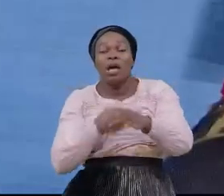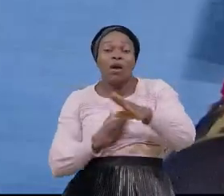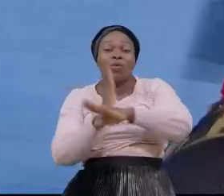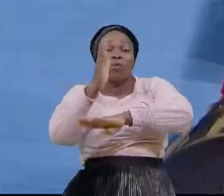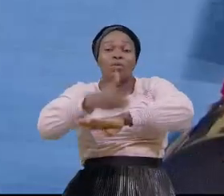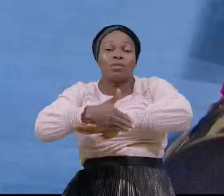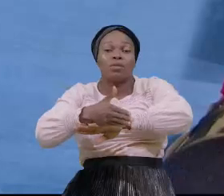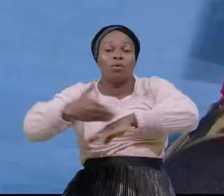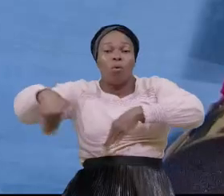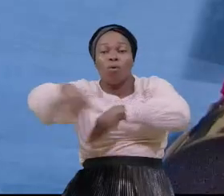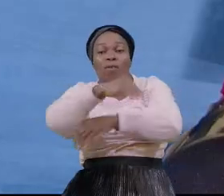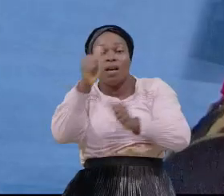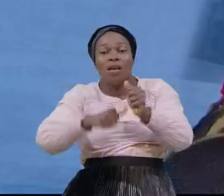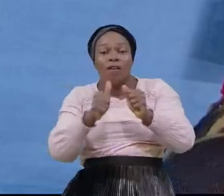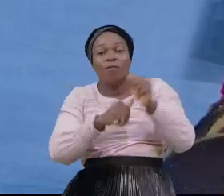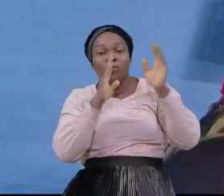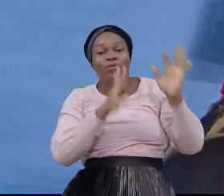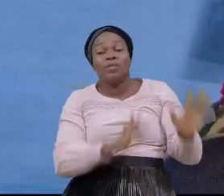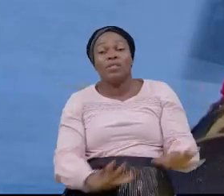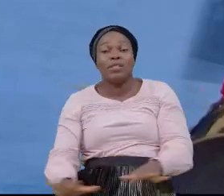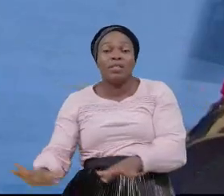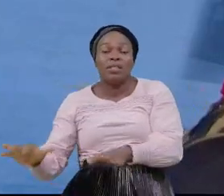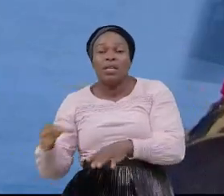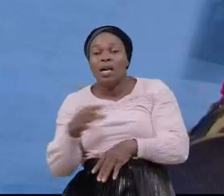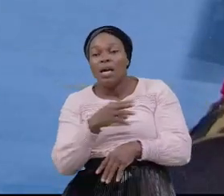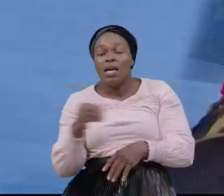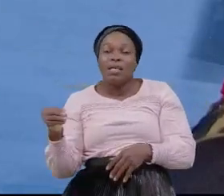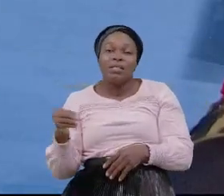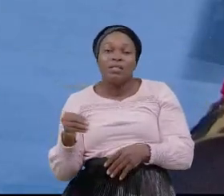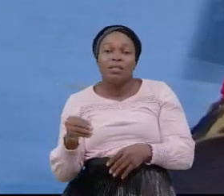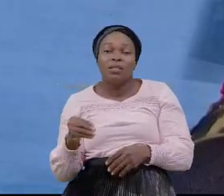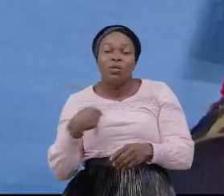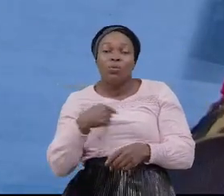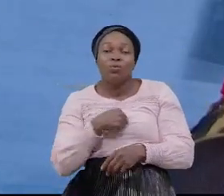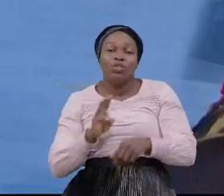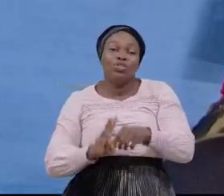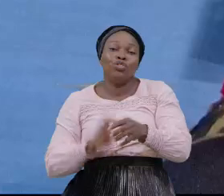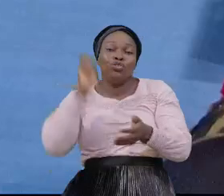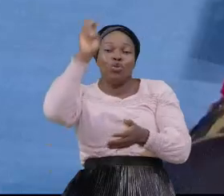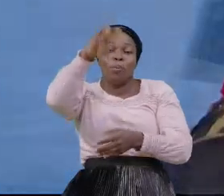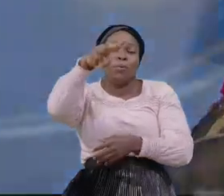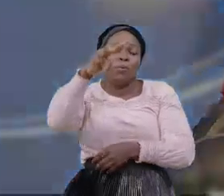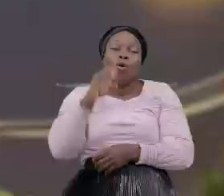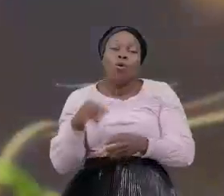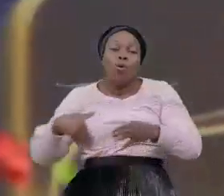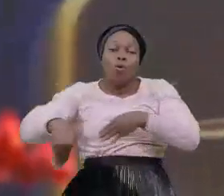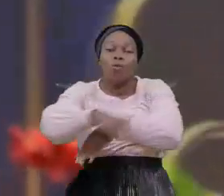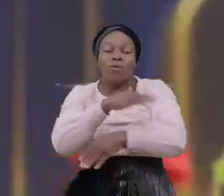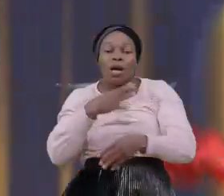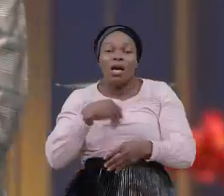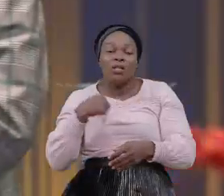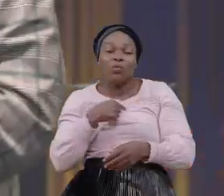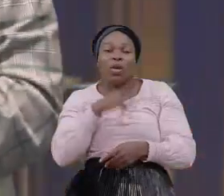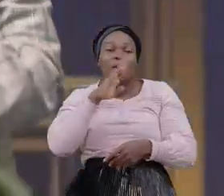is like hurdle before us, we're jumping over, we're moving on. Open your mouth and talk to